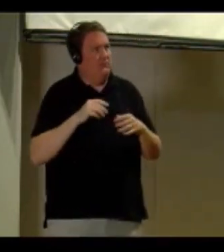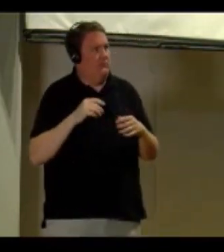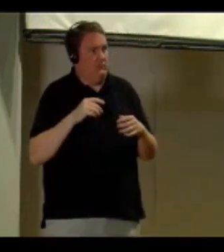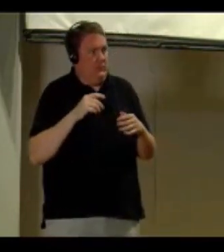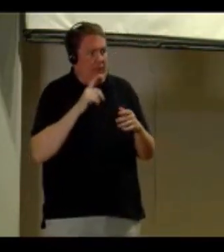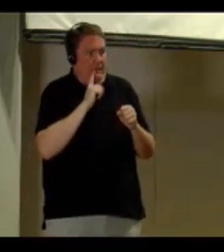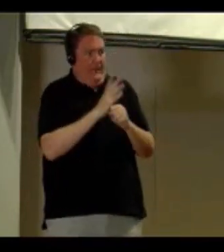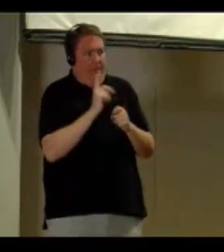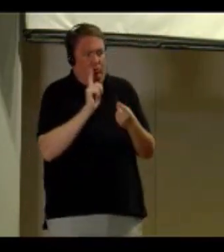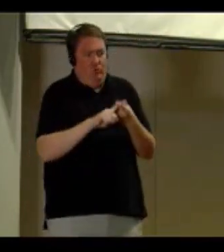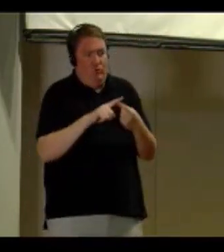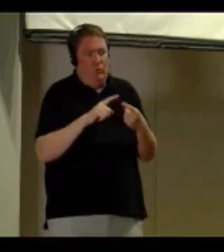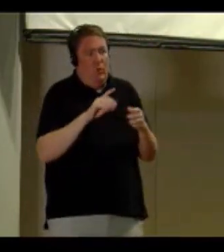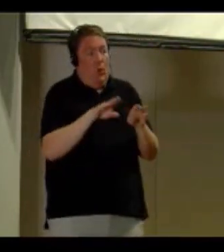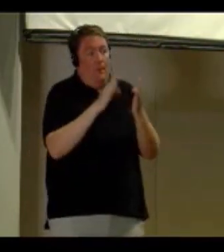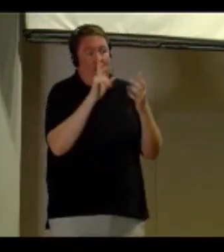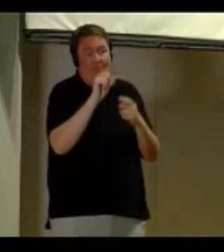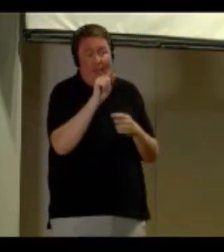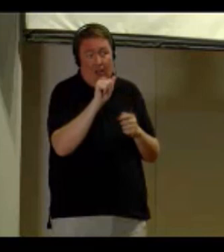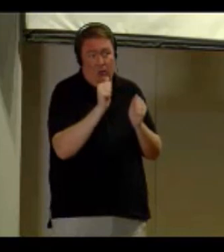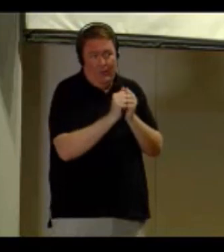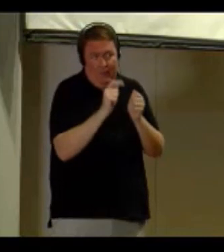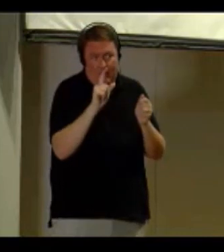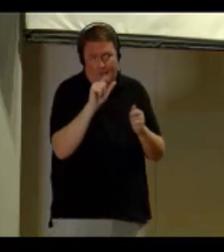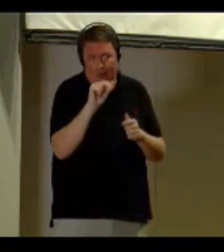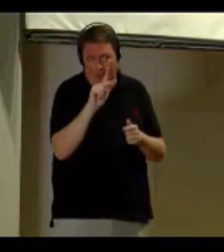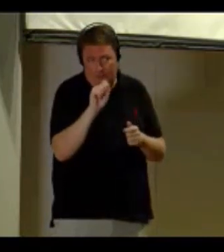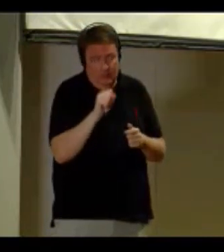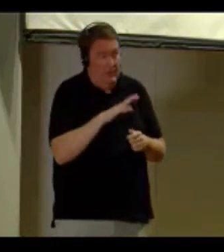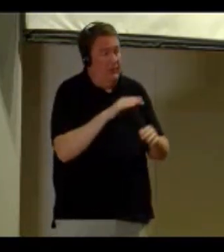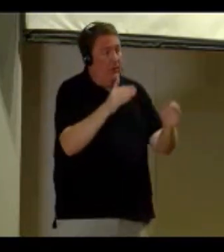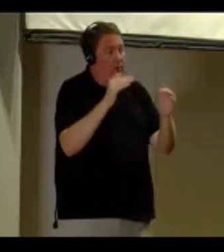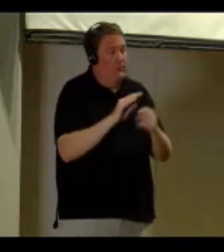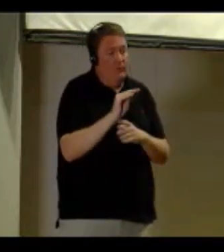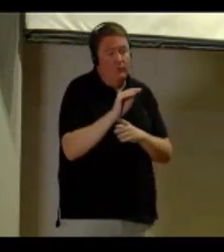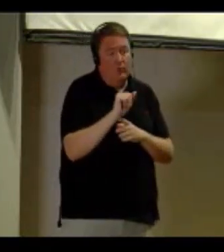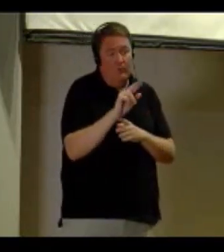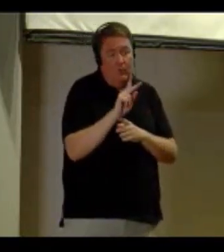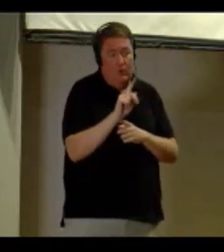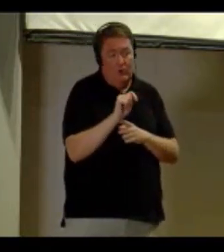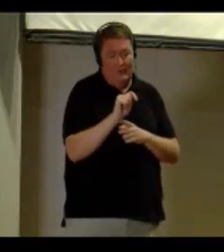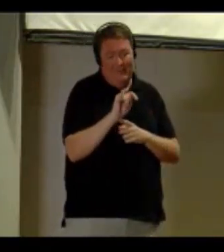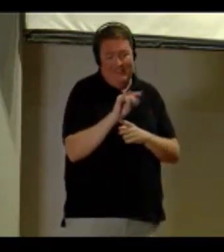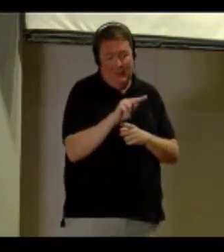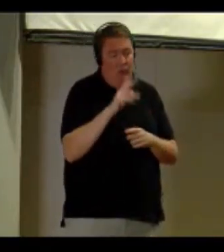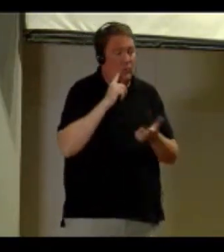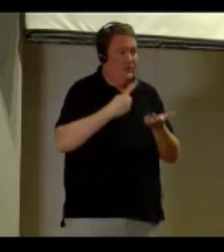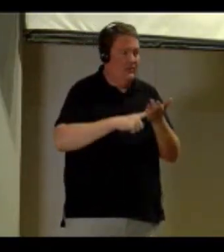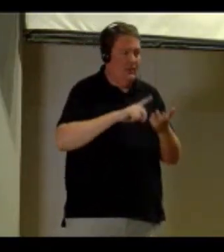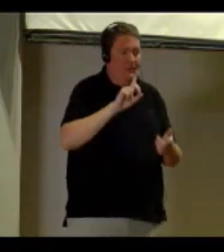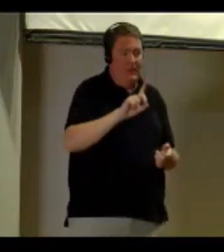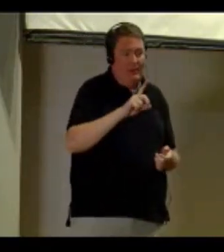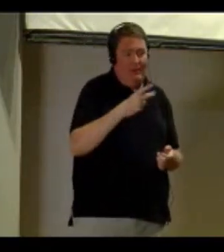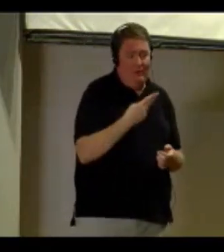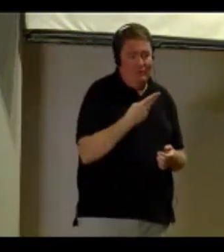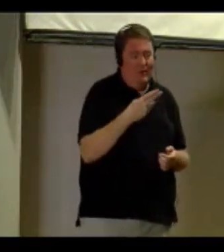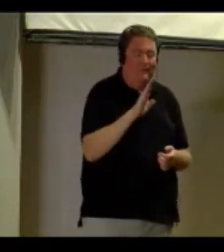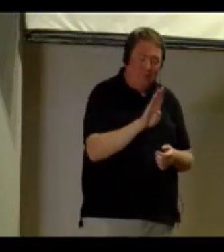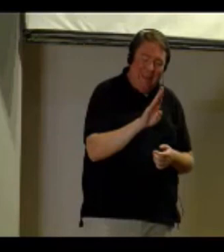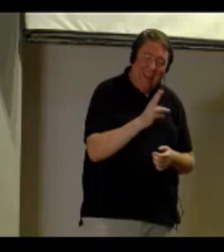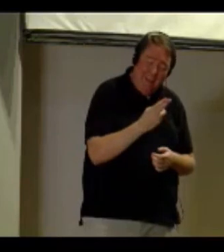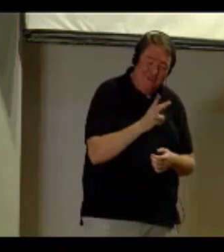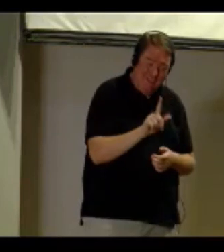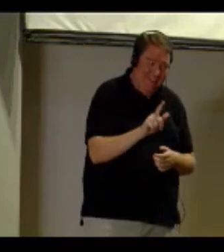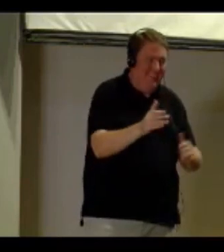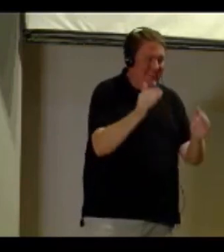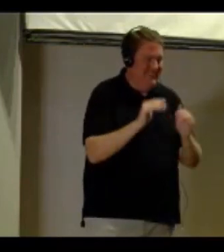data, then move to Martin, who will discuss the Biodiversity Heritage Library, or BHL.